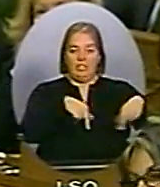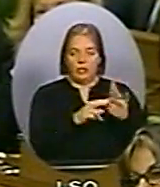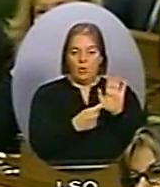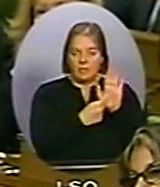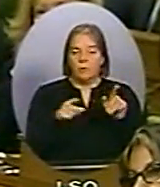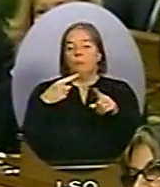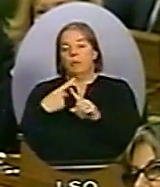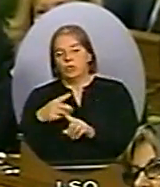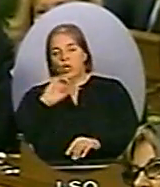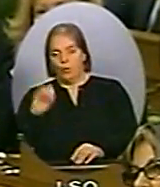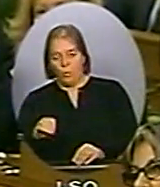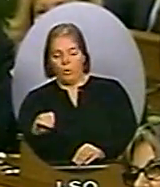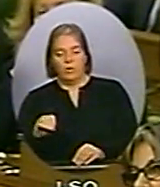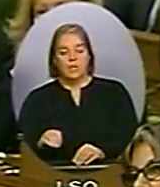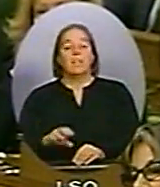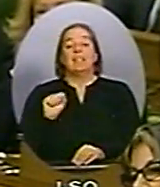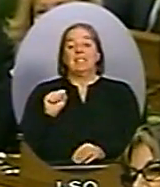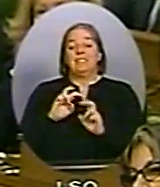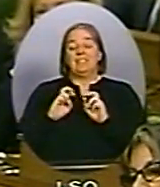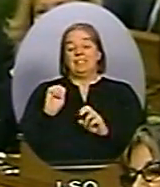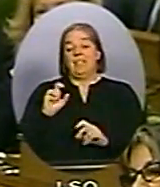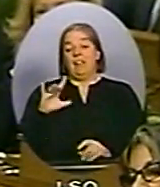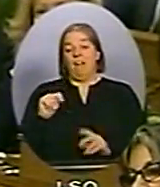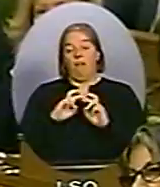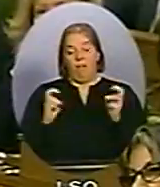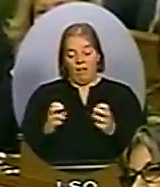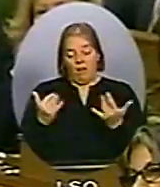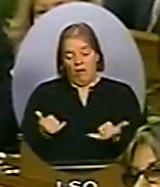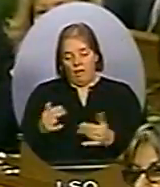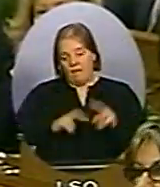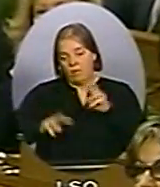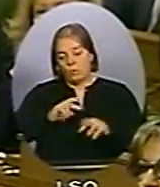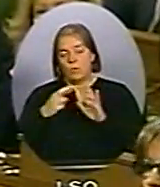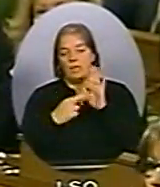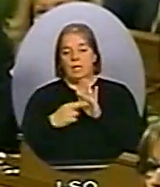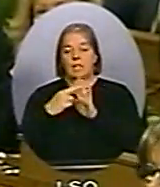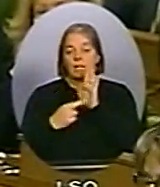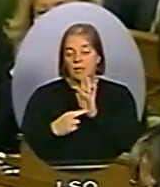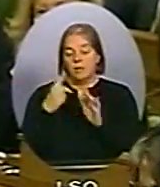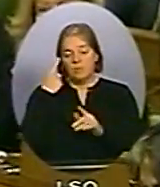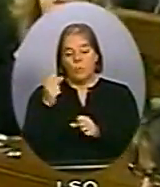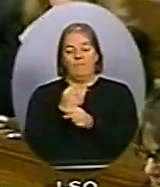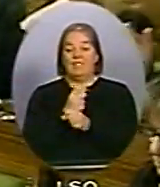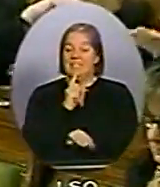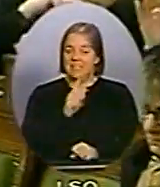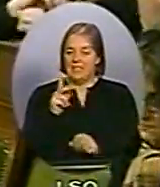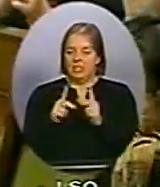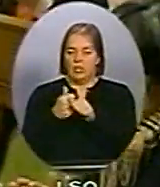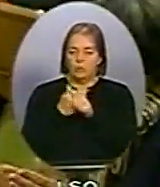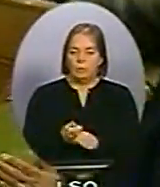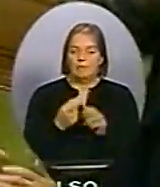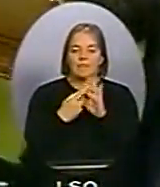the Senate is doing a review of their rules to ensure that they are correct, in fact, to ensure that they are being followed properly. The Honourable Member